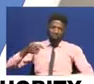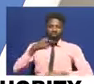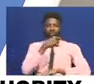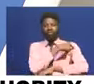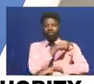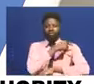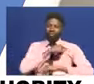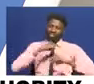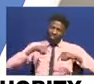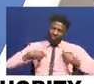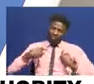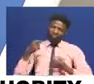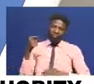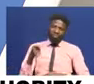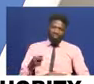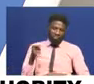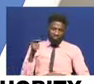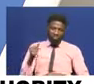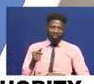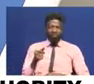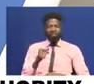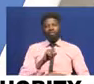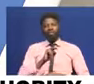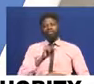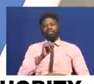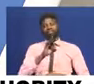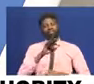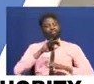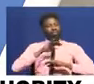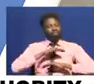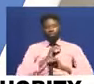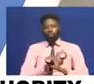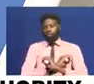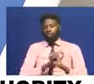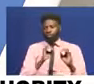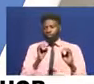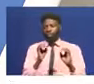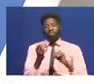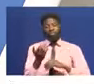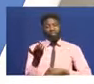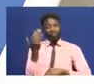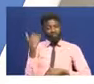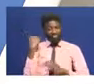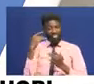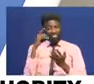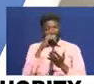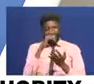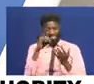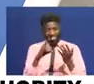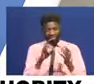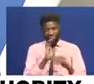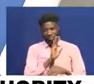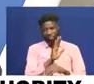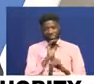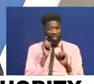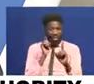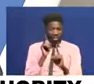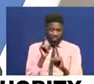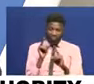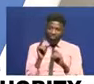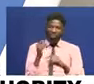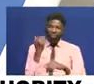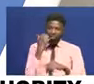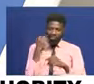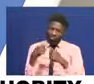care. So we have got the health bills that were designed to cure a lot of the challenges that we